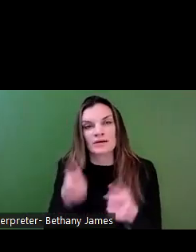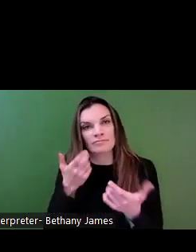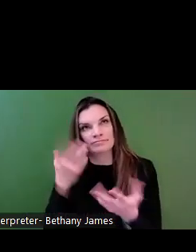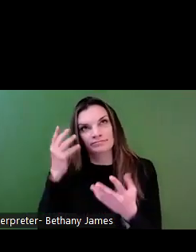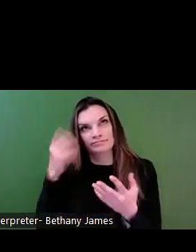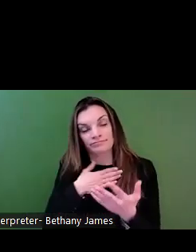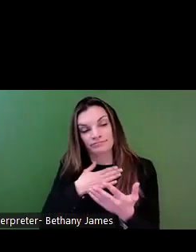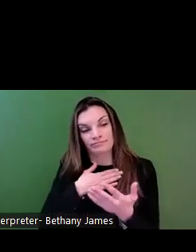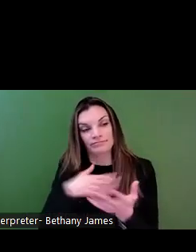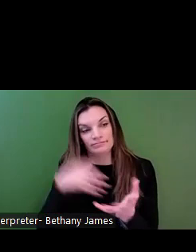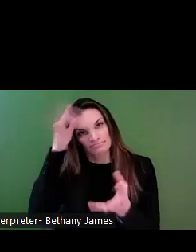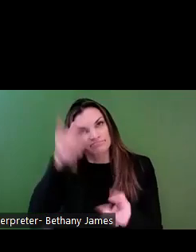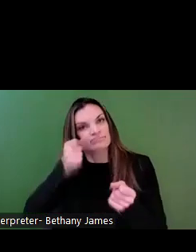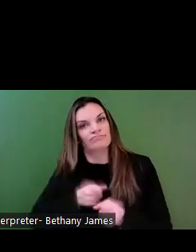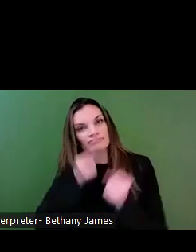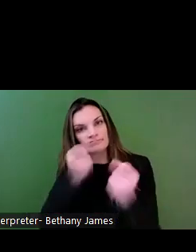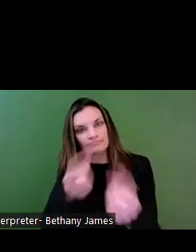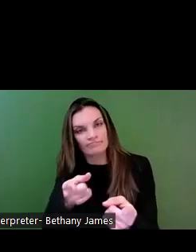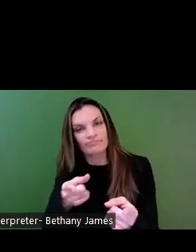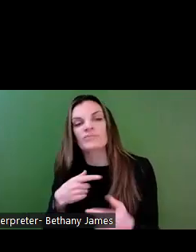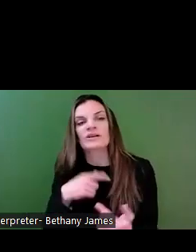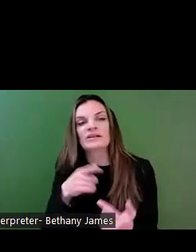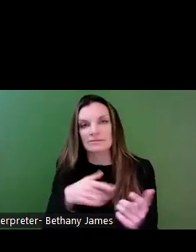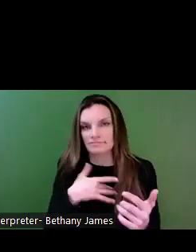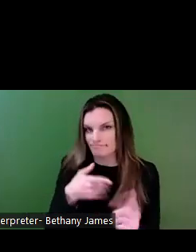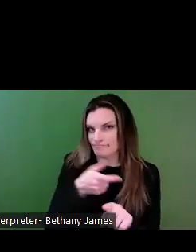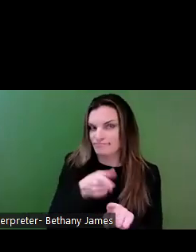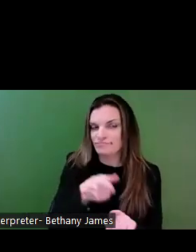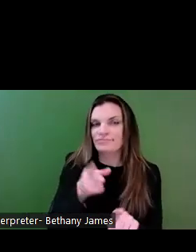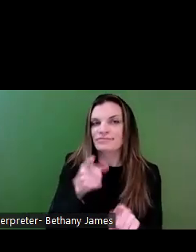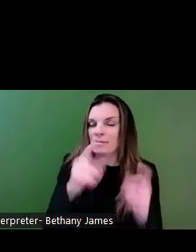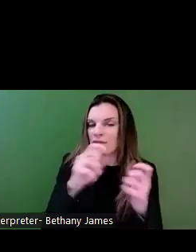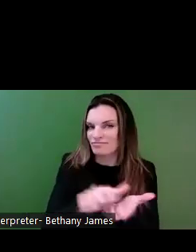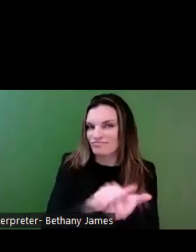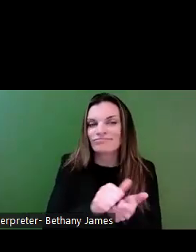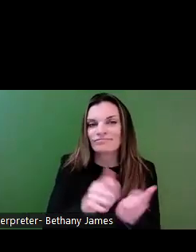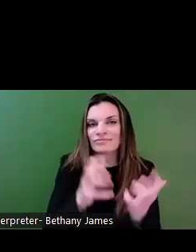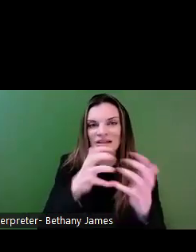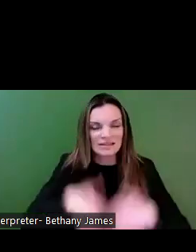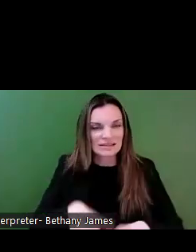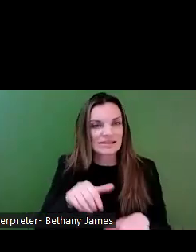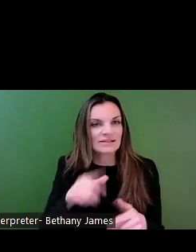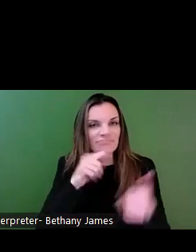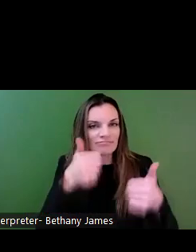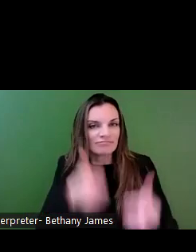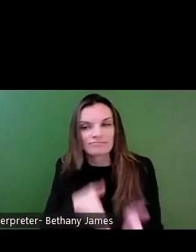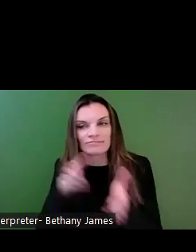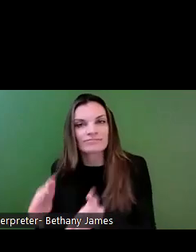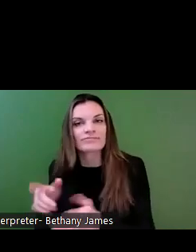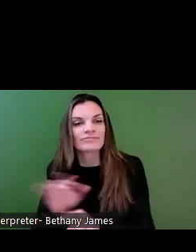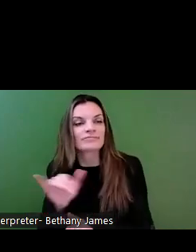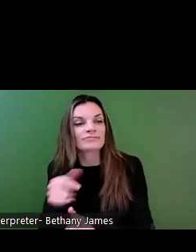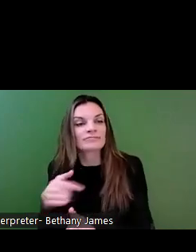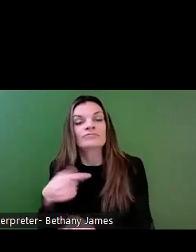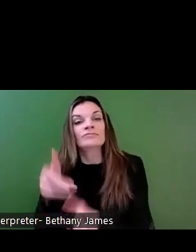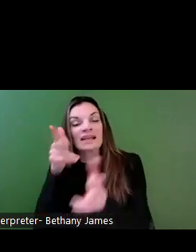the ability to get the words out, or receptive, which is understanding what is being said. Aphasia may also affect the